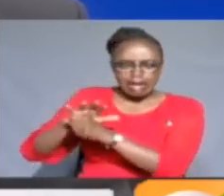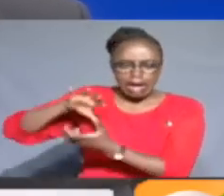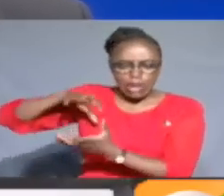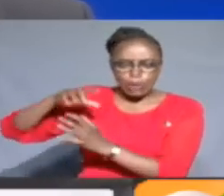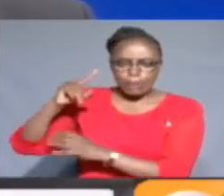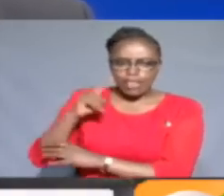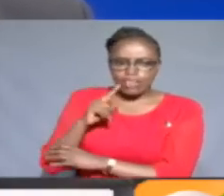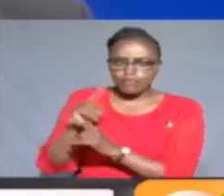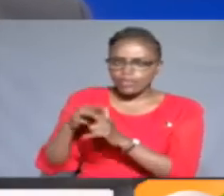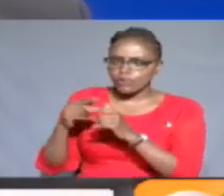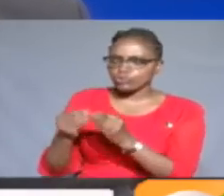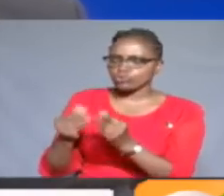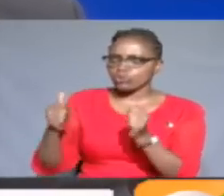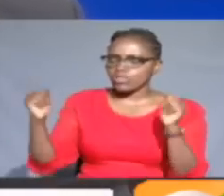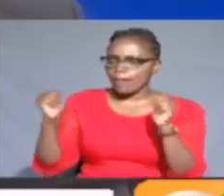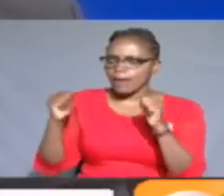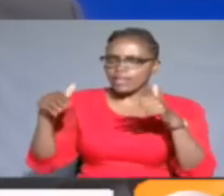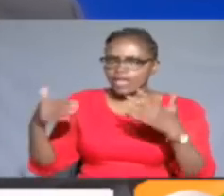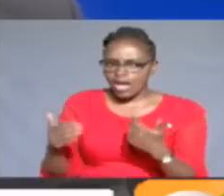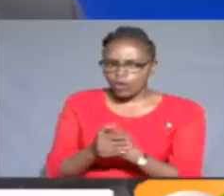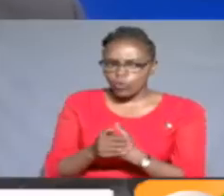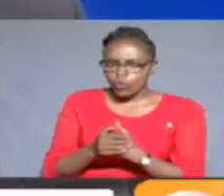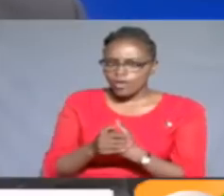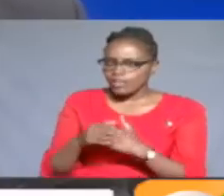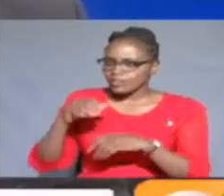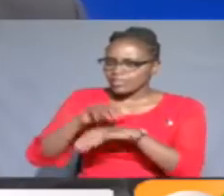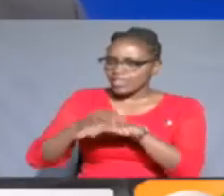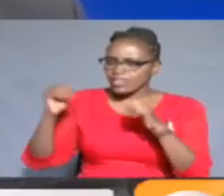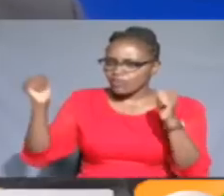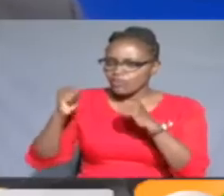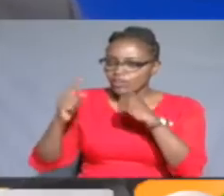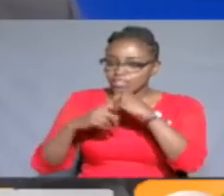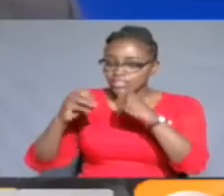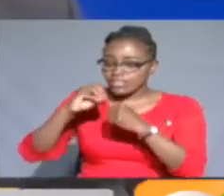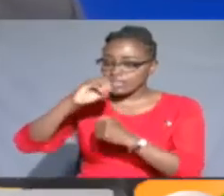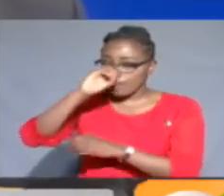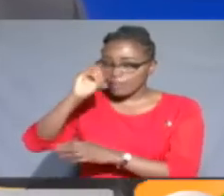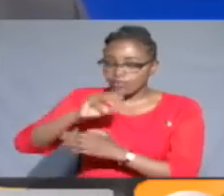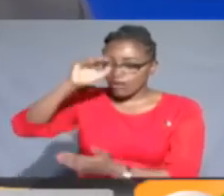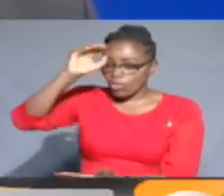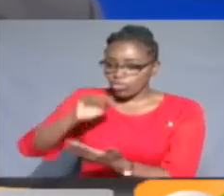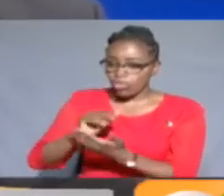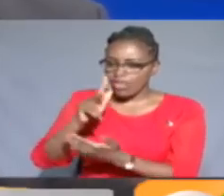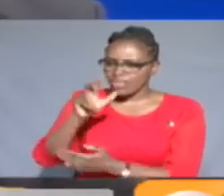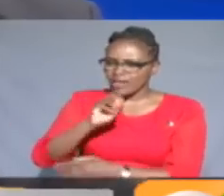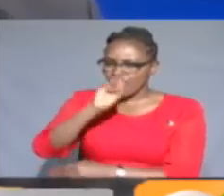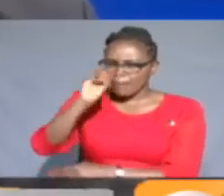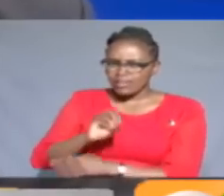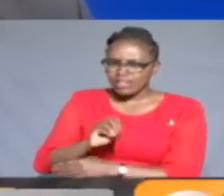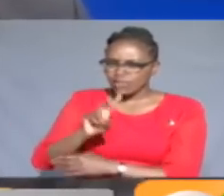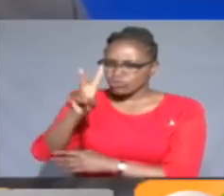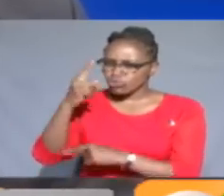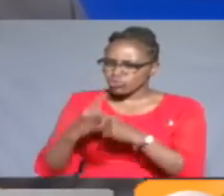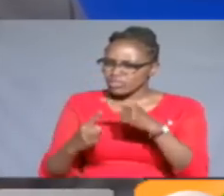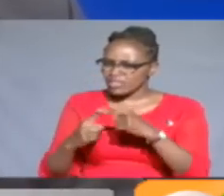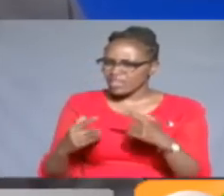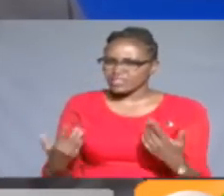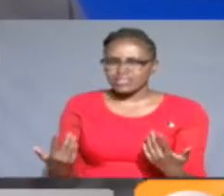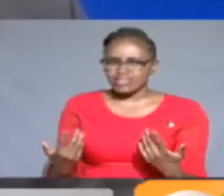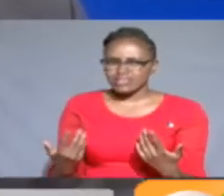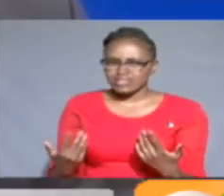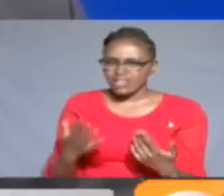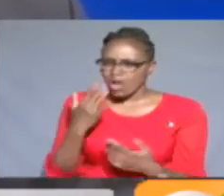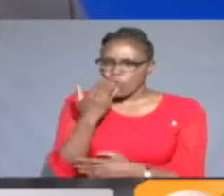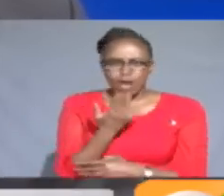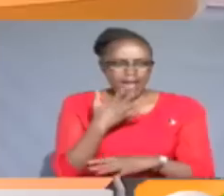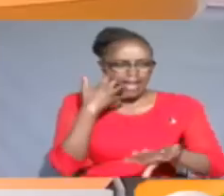we deal with malaria? We reduced the deaths from malaria from 60% to less than 30% within 2 years. Why